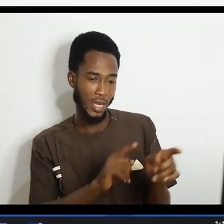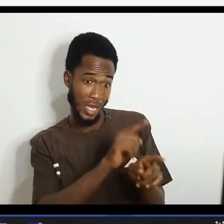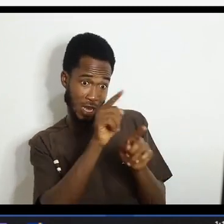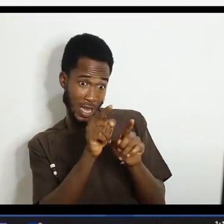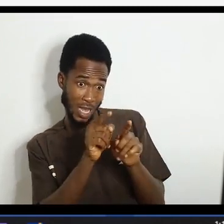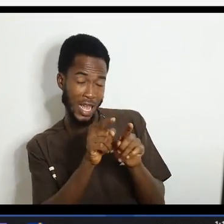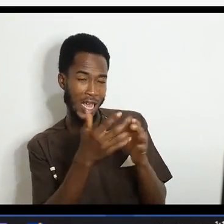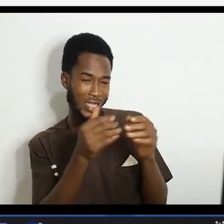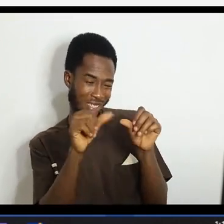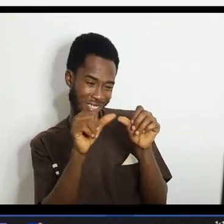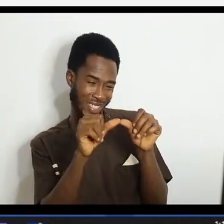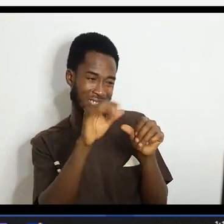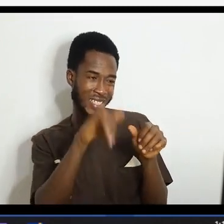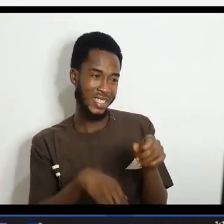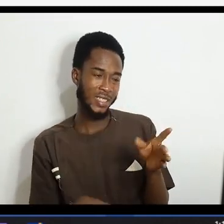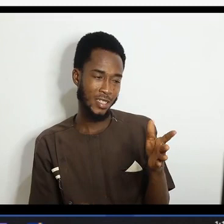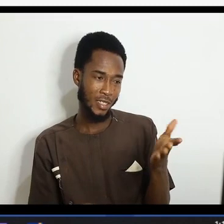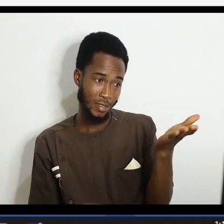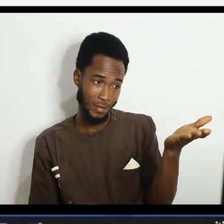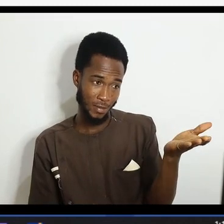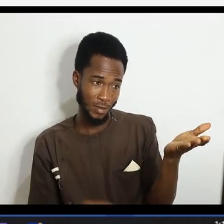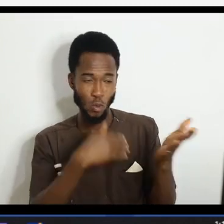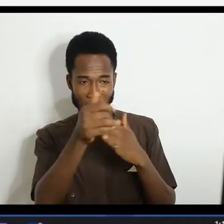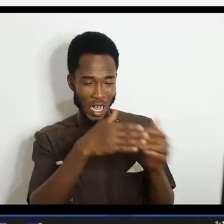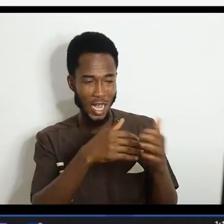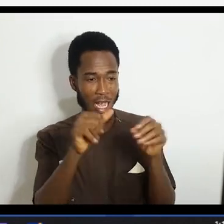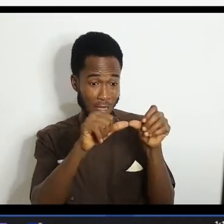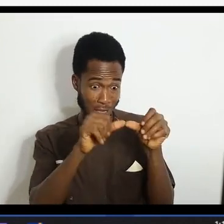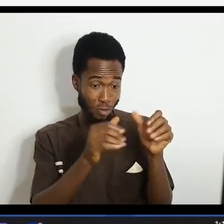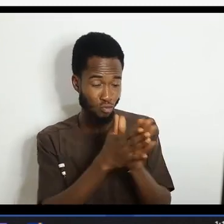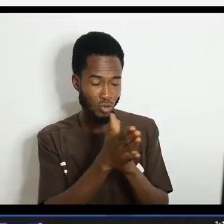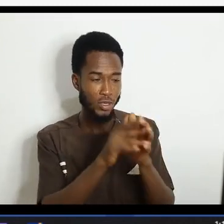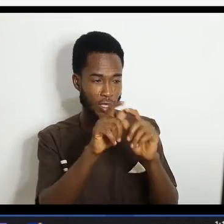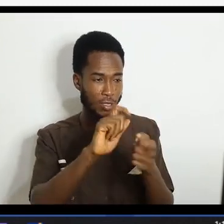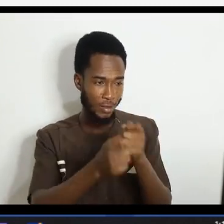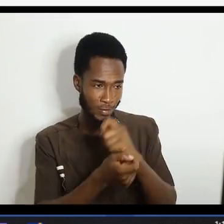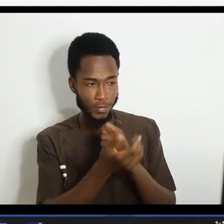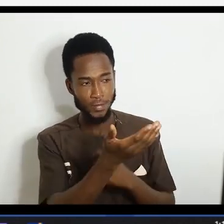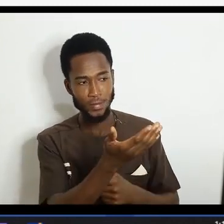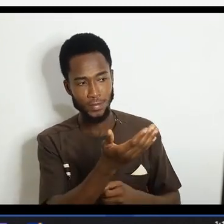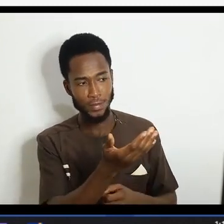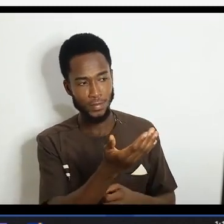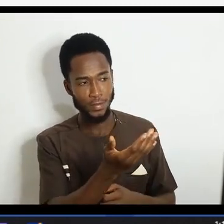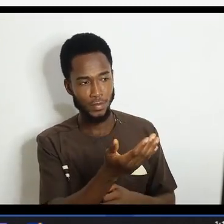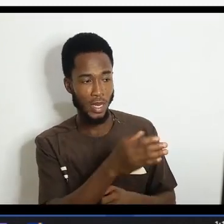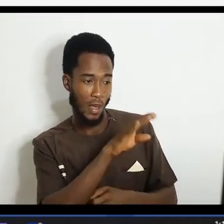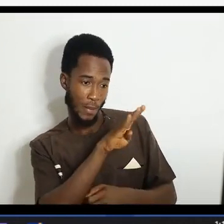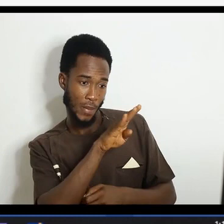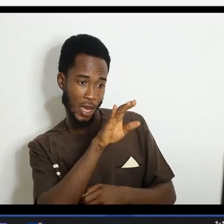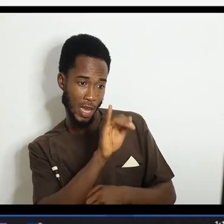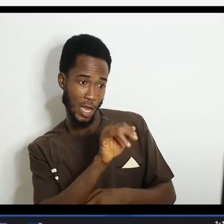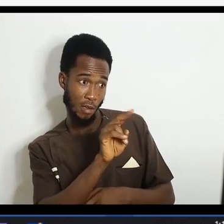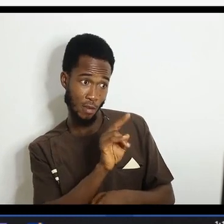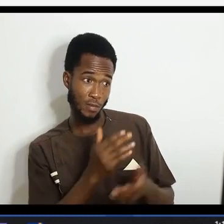here too you can see the font size is located here. here. Okay, so you see the B, I,